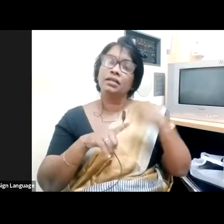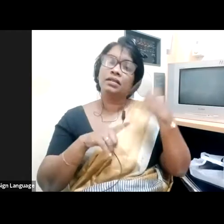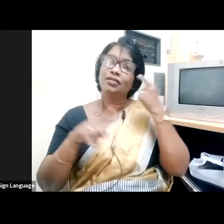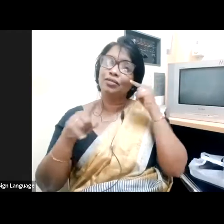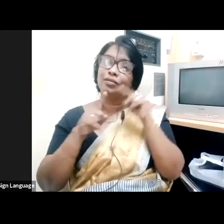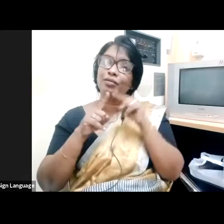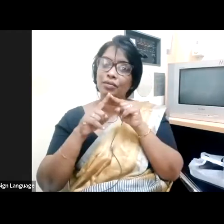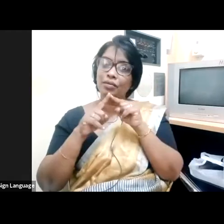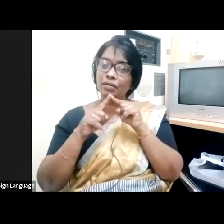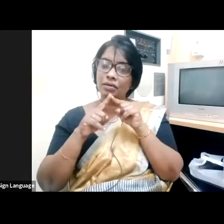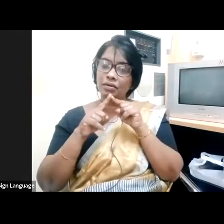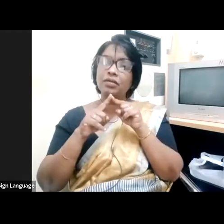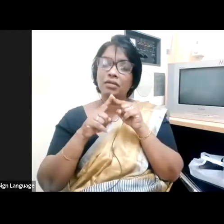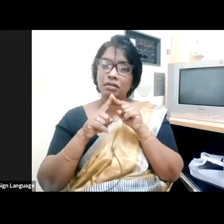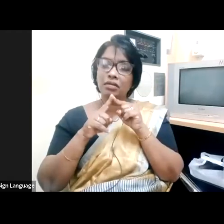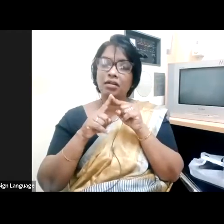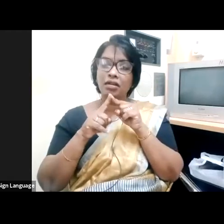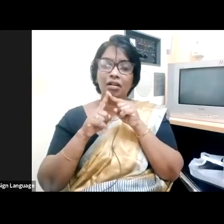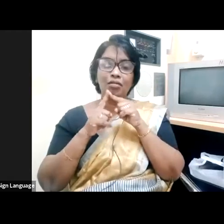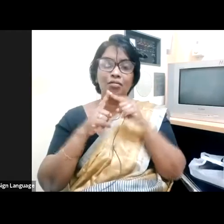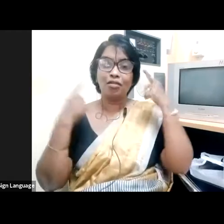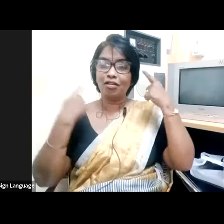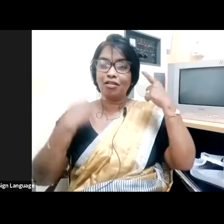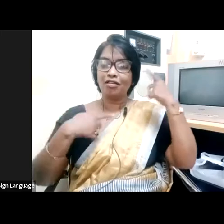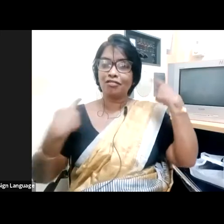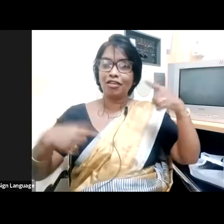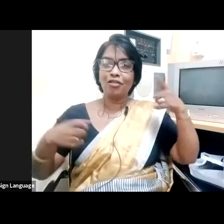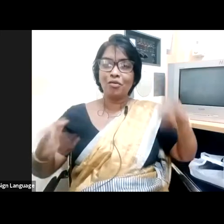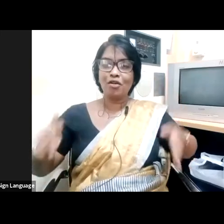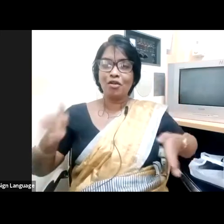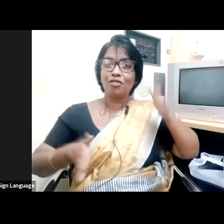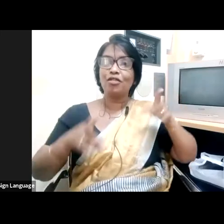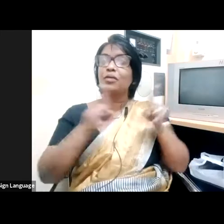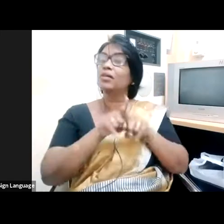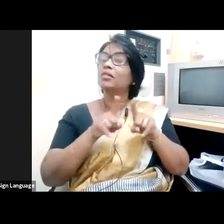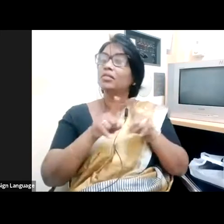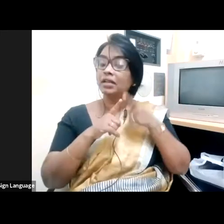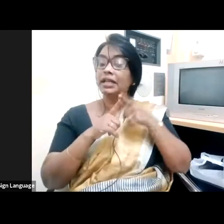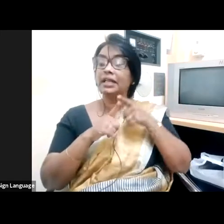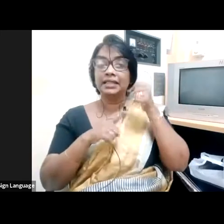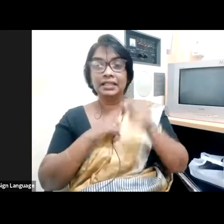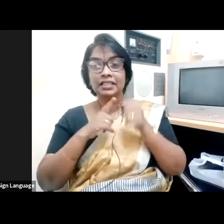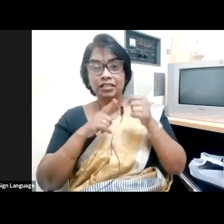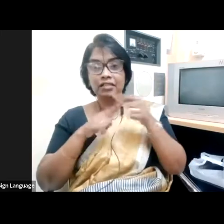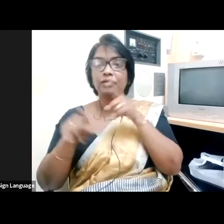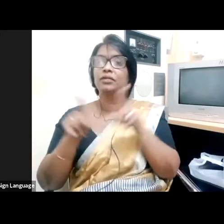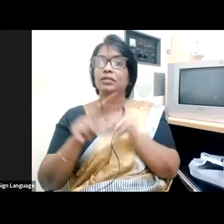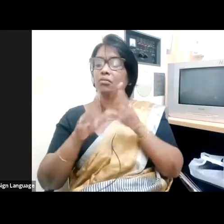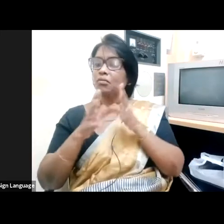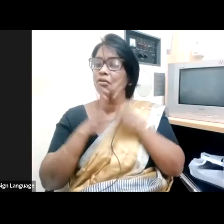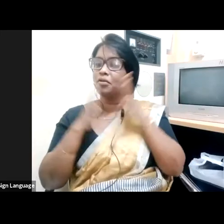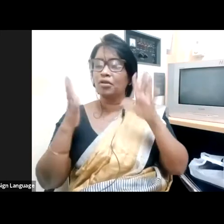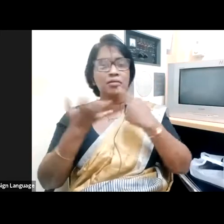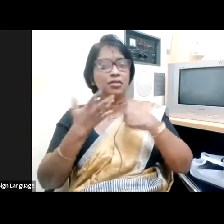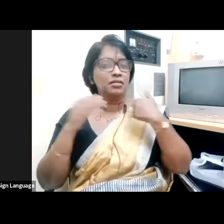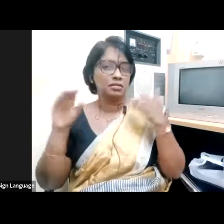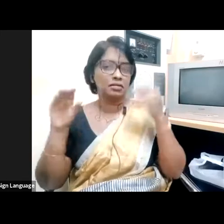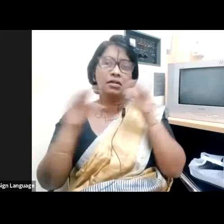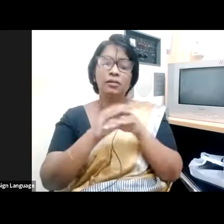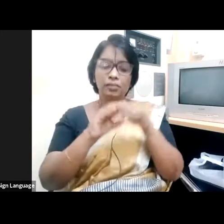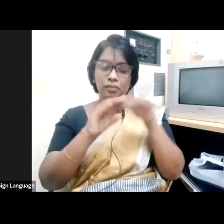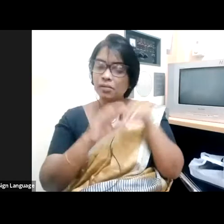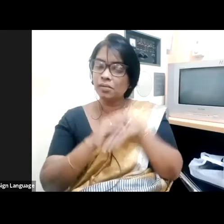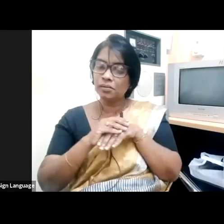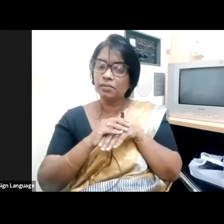IoT, 3D printing, genetic engineering, quantum computing, and more relevantly for Joe and